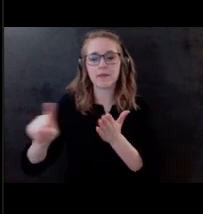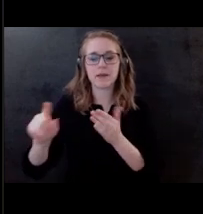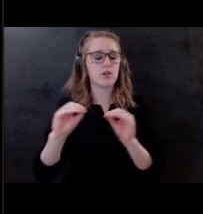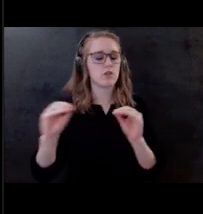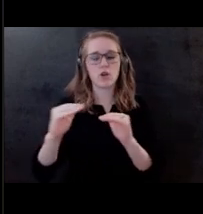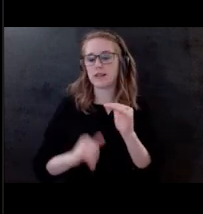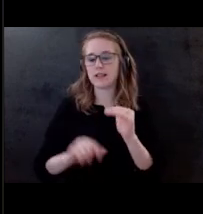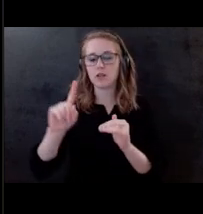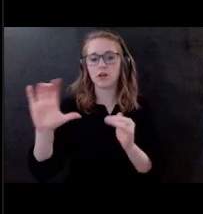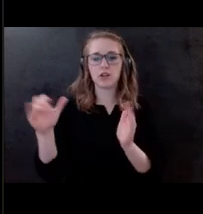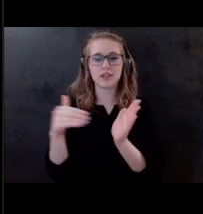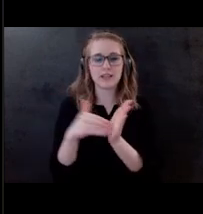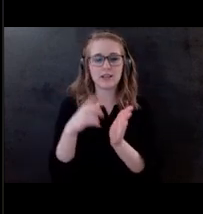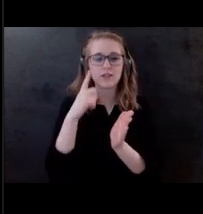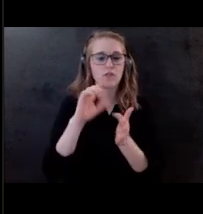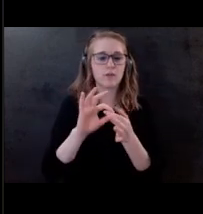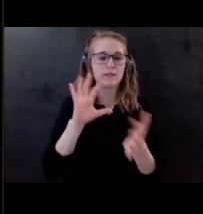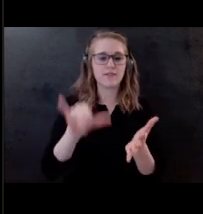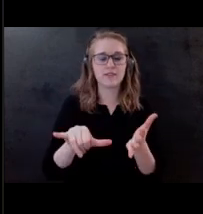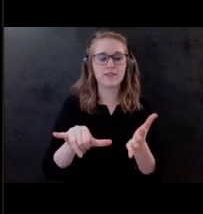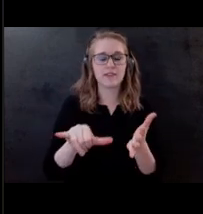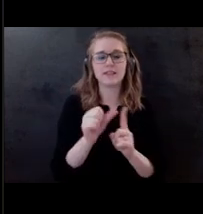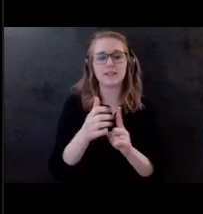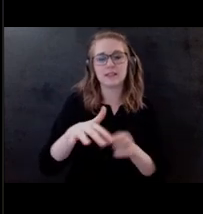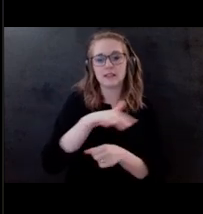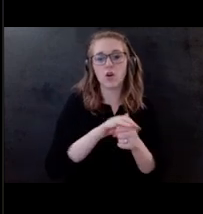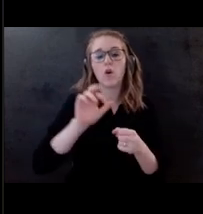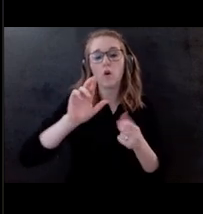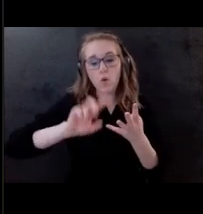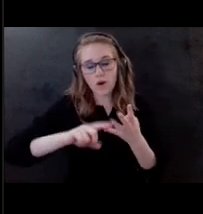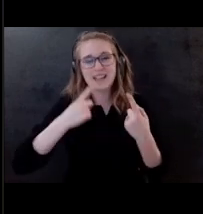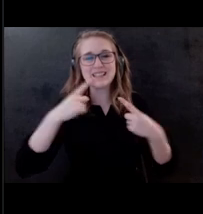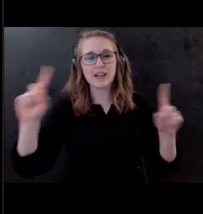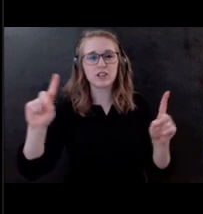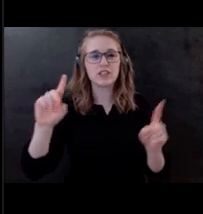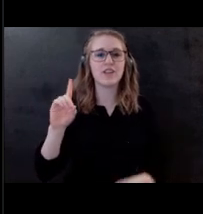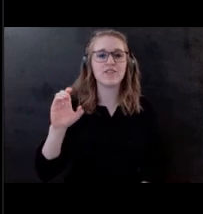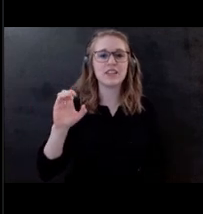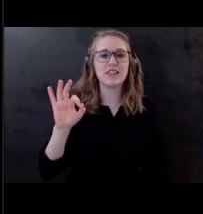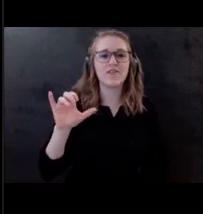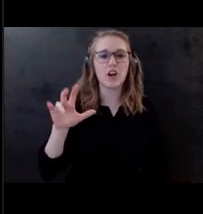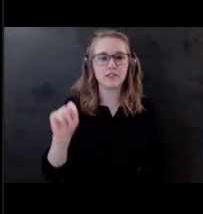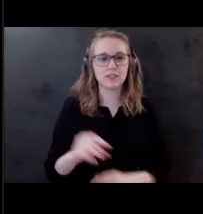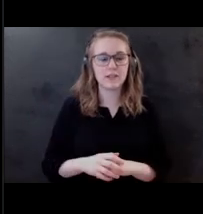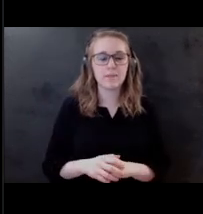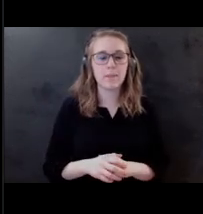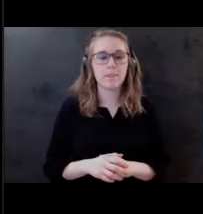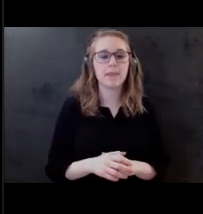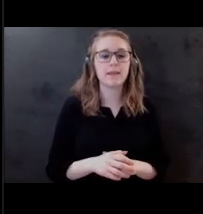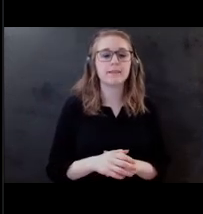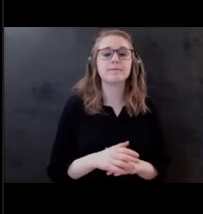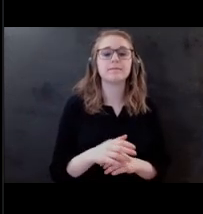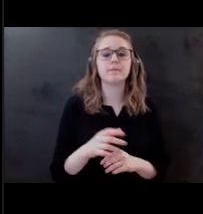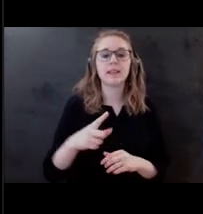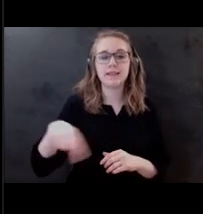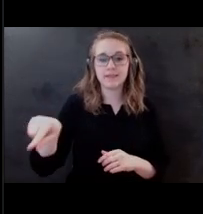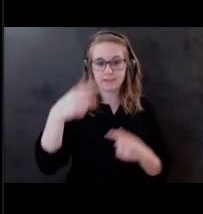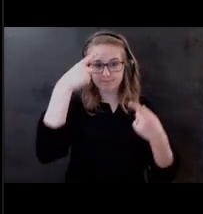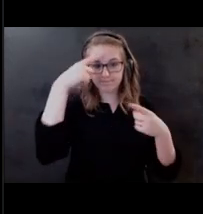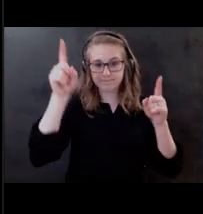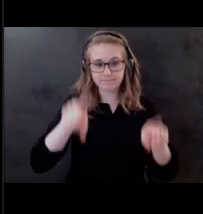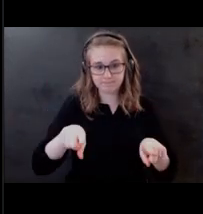for the release of the condition or declaration of default. The board and the property owner has reached an agreement November